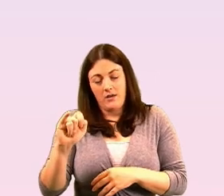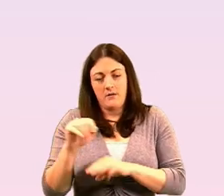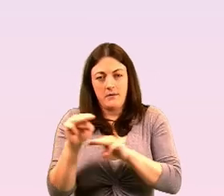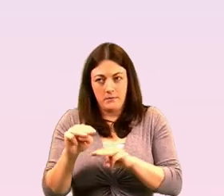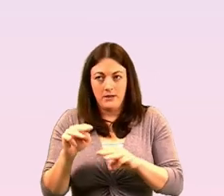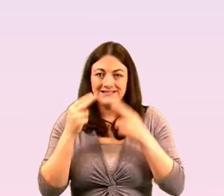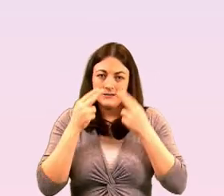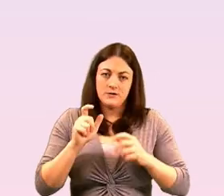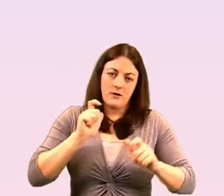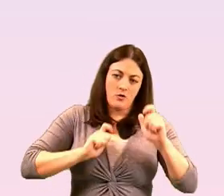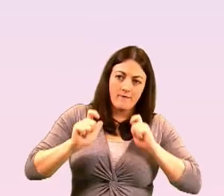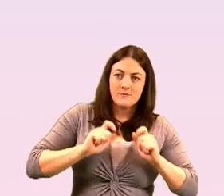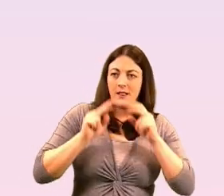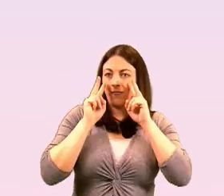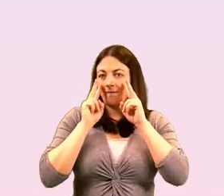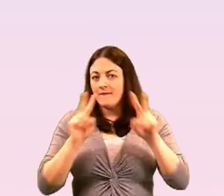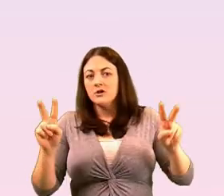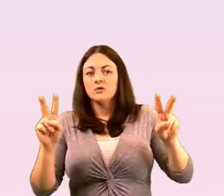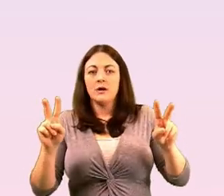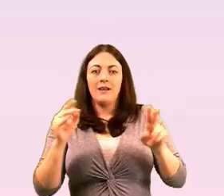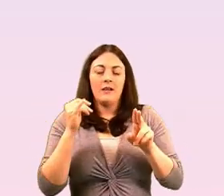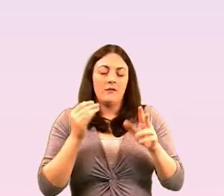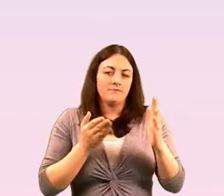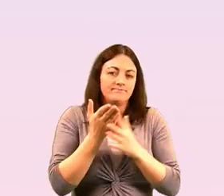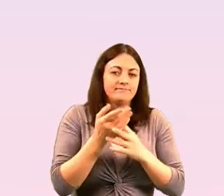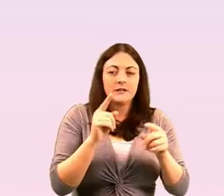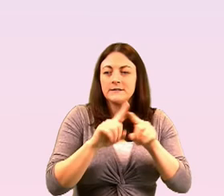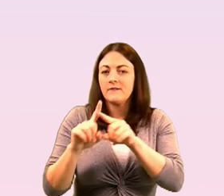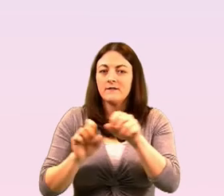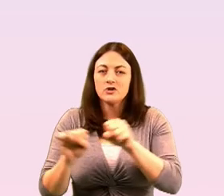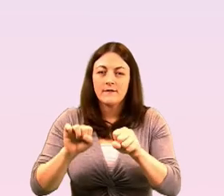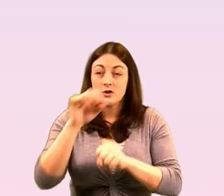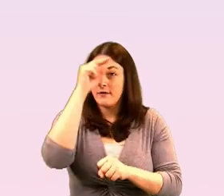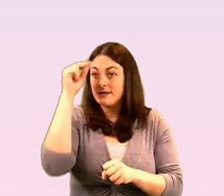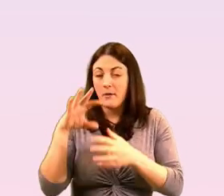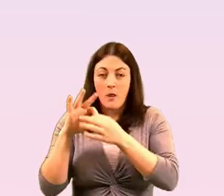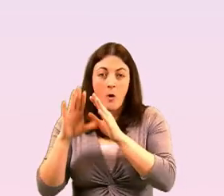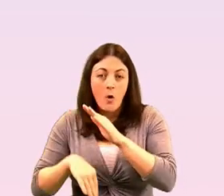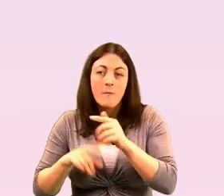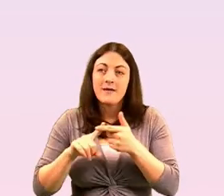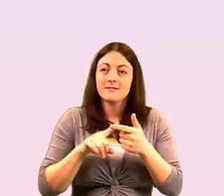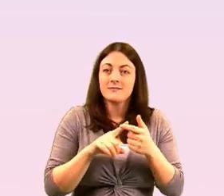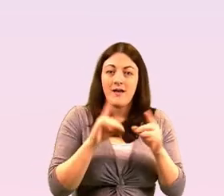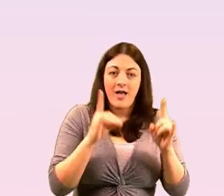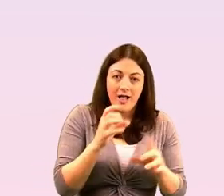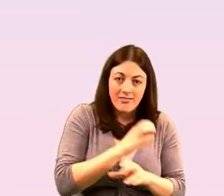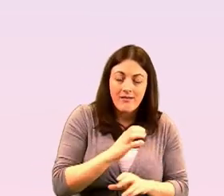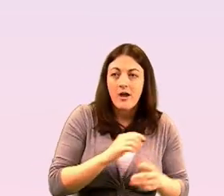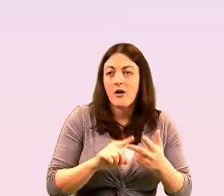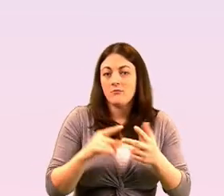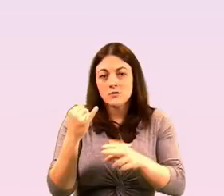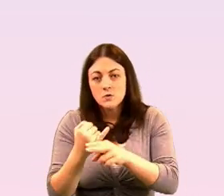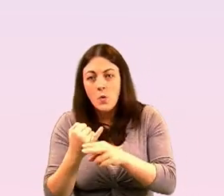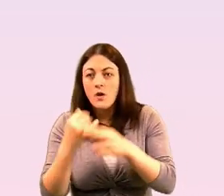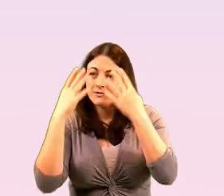in accessing mainstream services whether that be homeless services or health care or in their schools